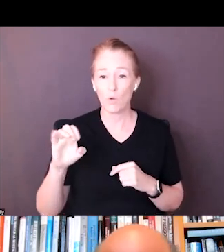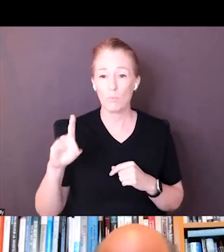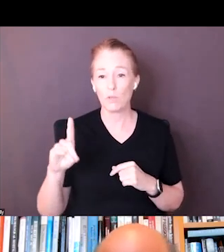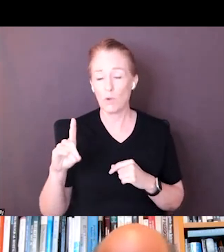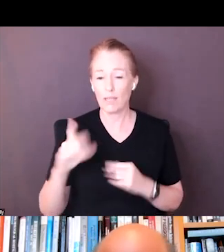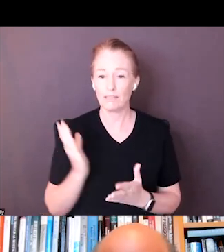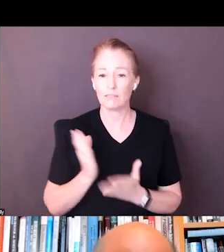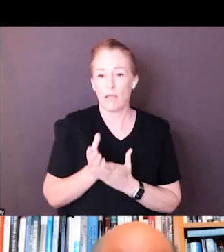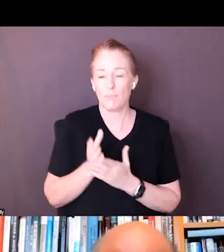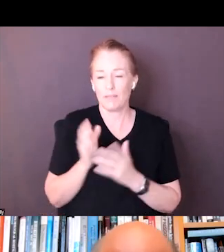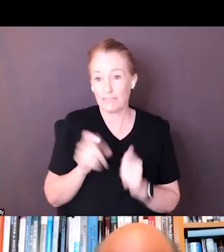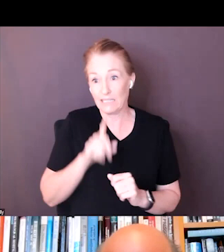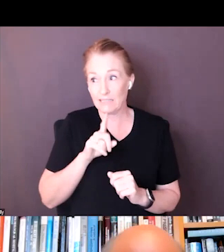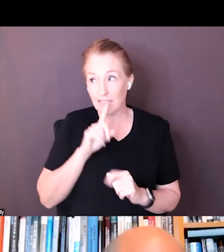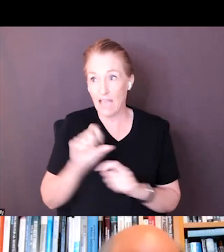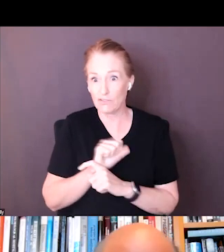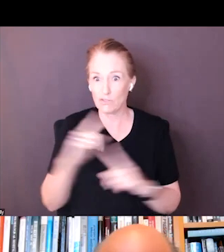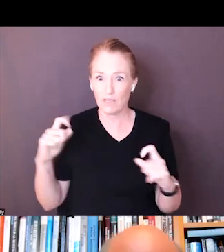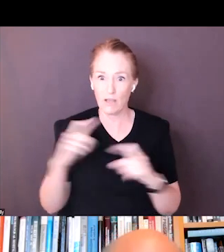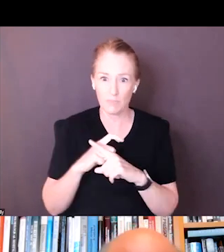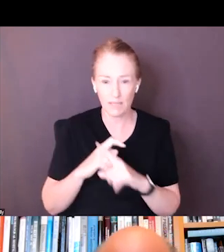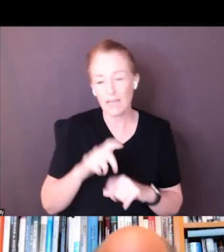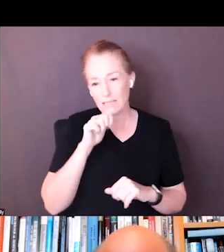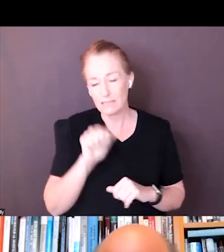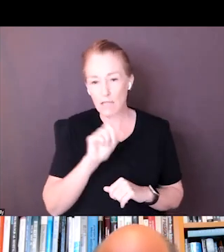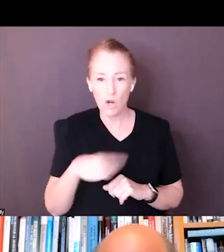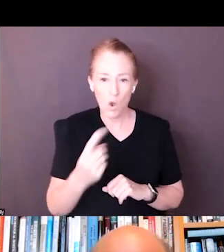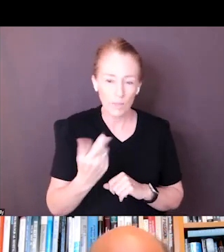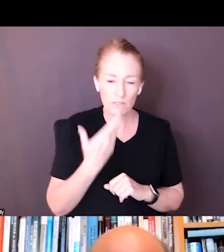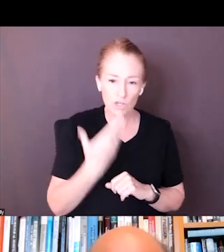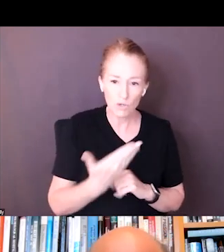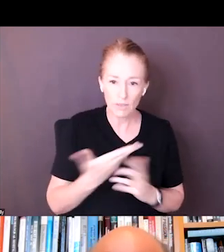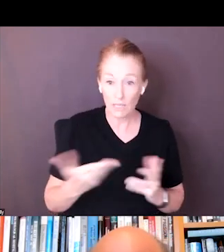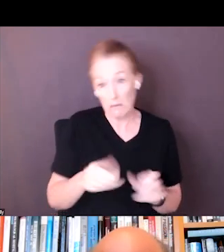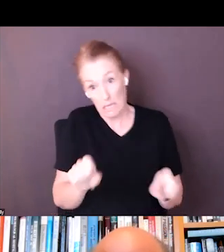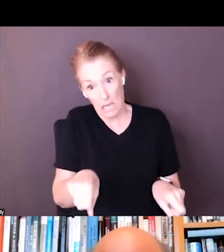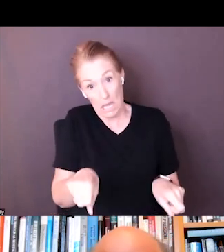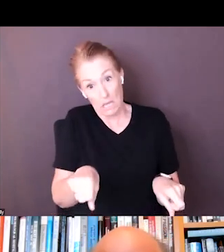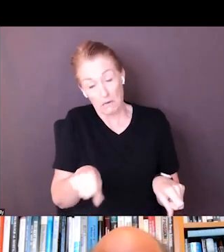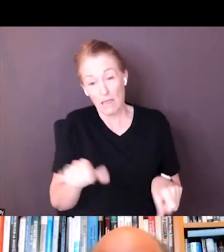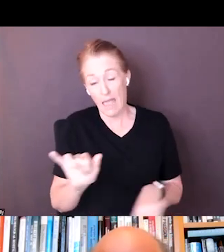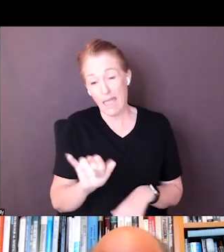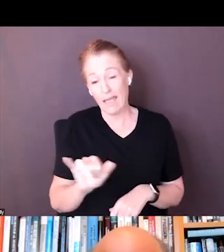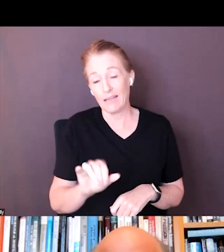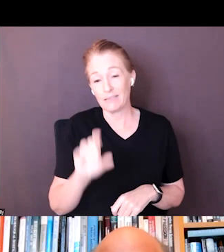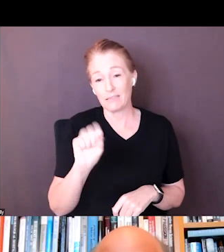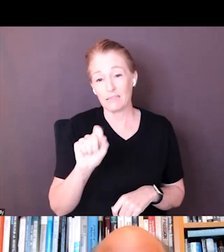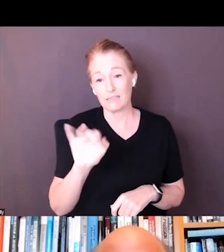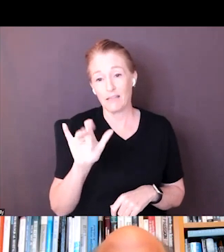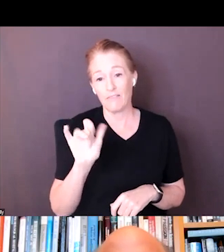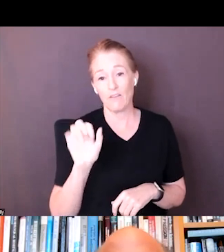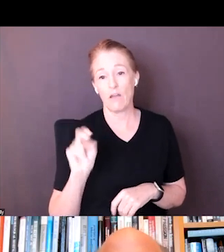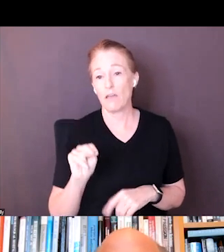potentially complicated. It's not always a good thing. As Stefan said, it can be, but it also cannot, it can be quite different.